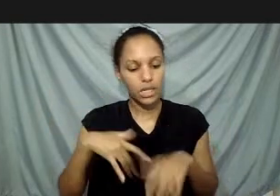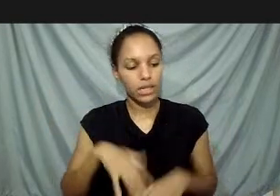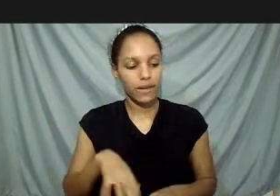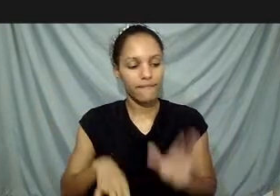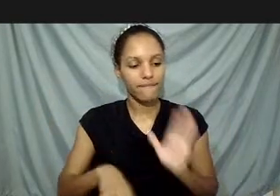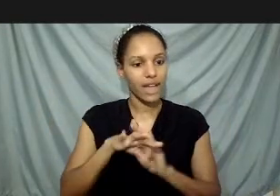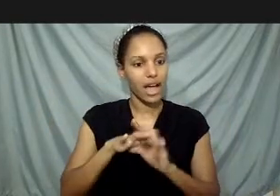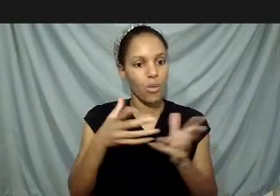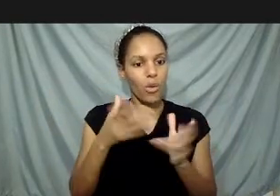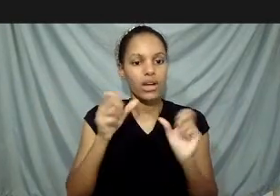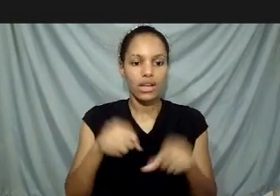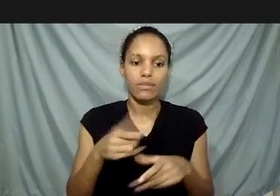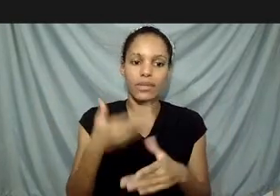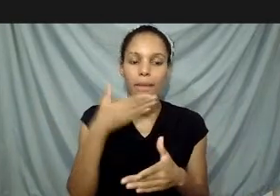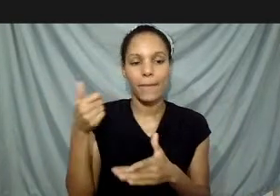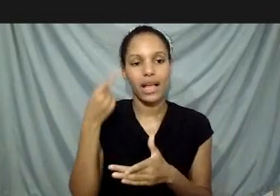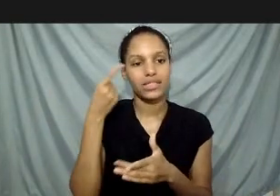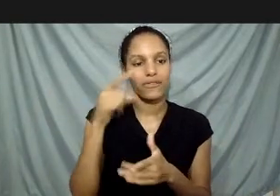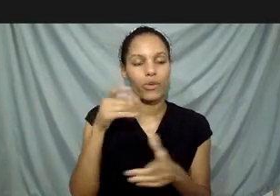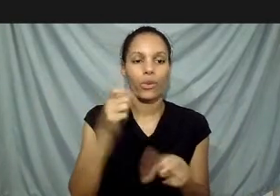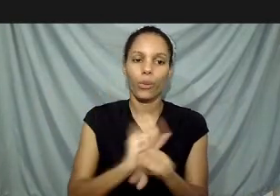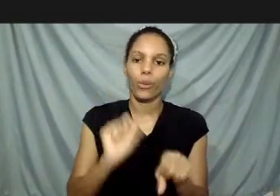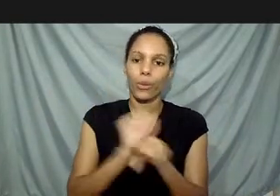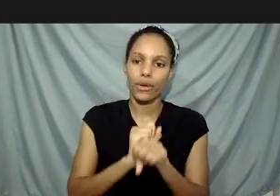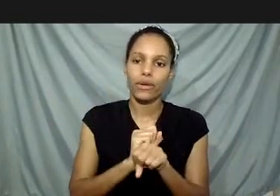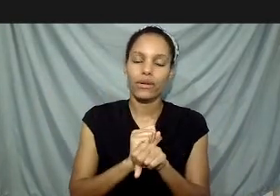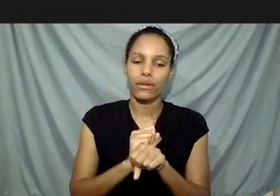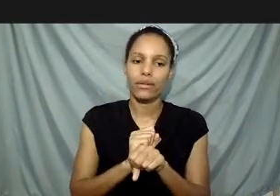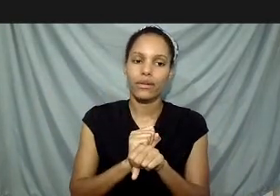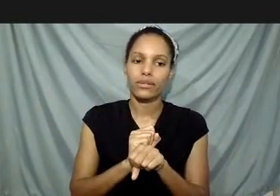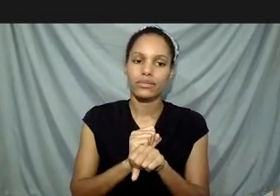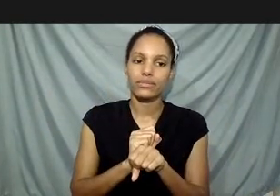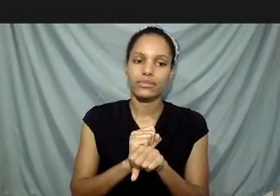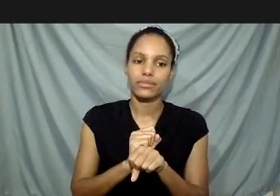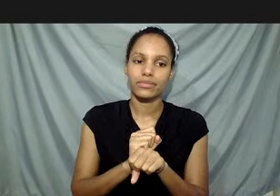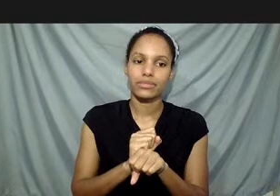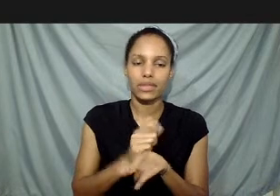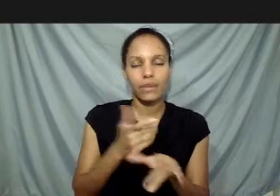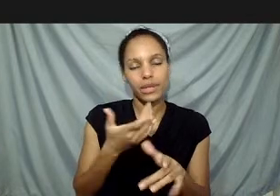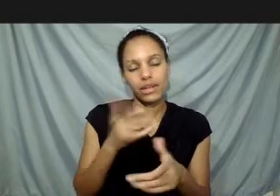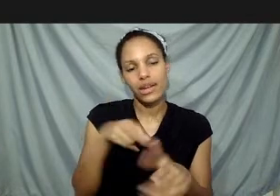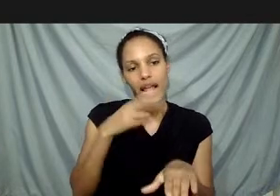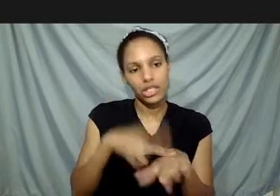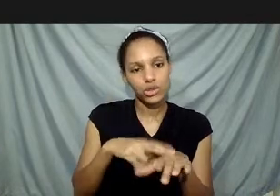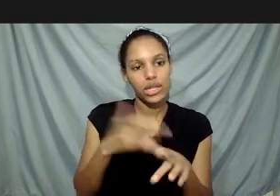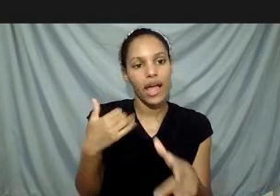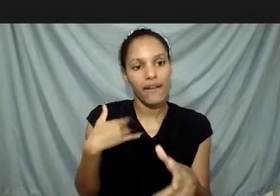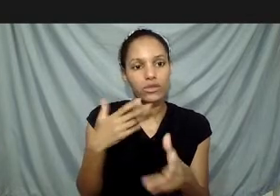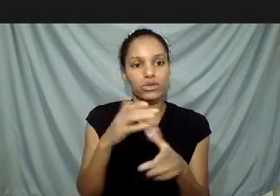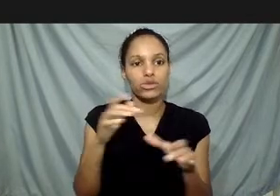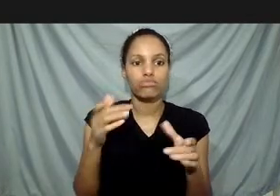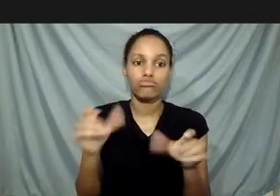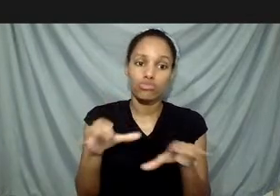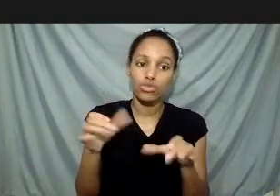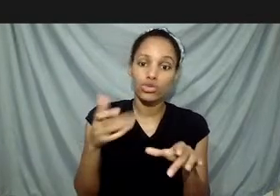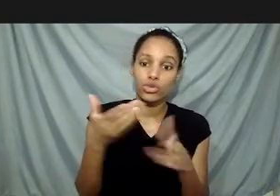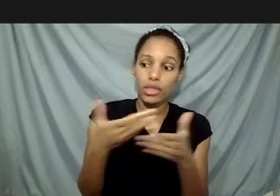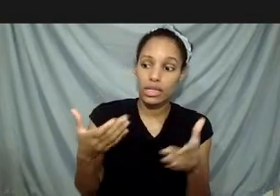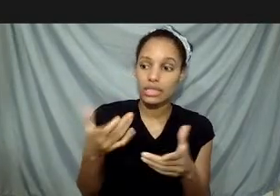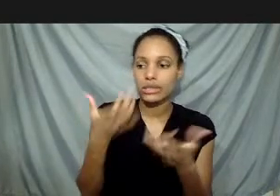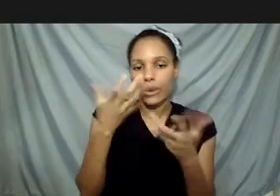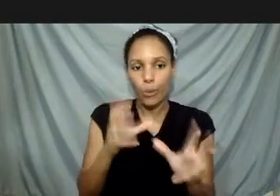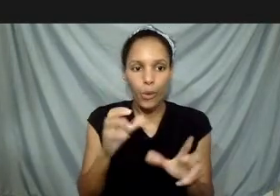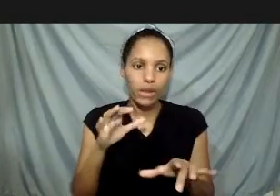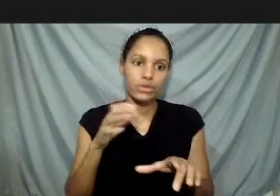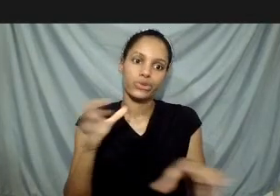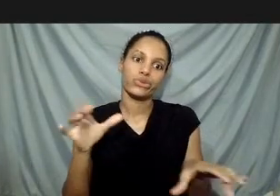to the work. And in doing that, we didn't do things that we didn't want to do, and we discovered things that we really did want to do.